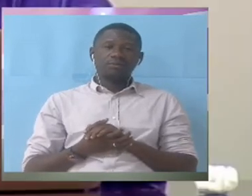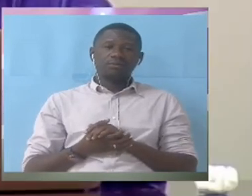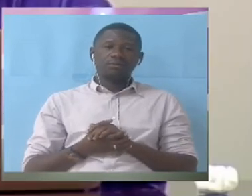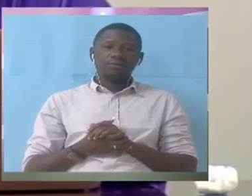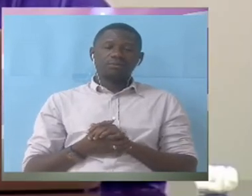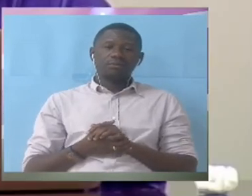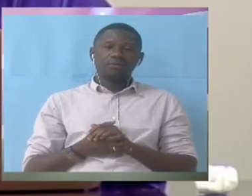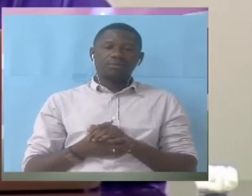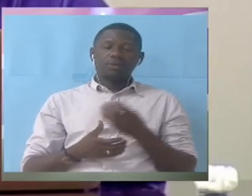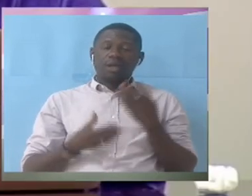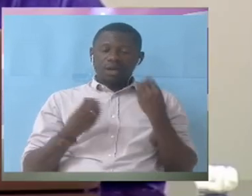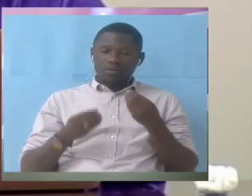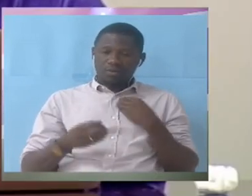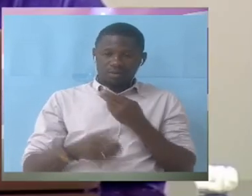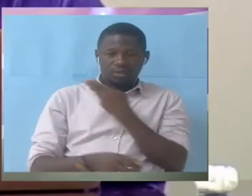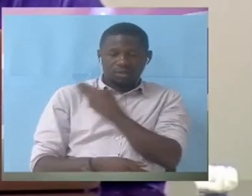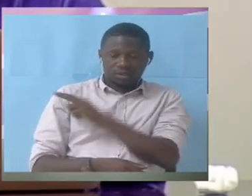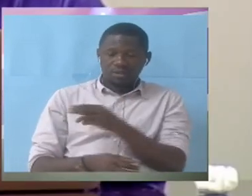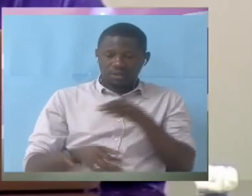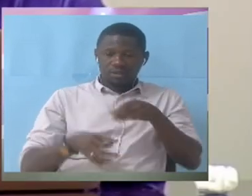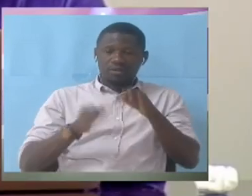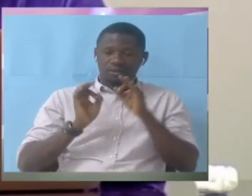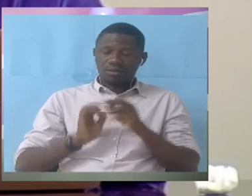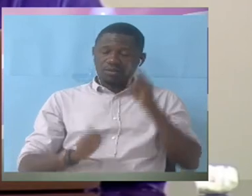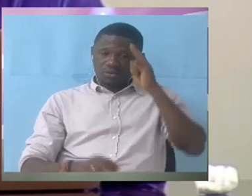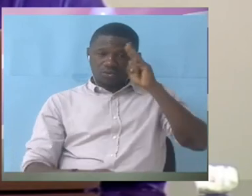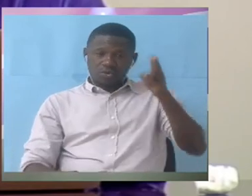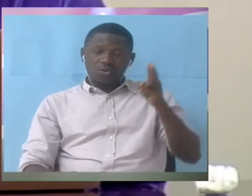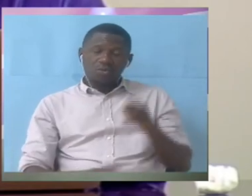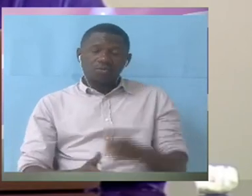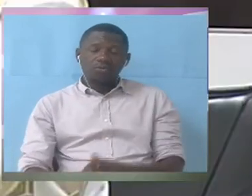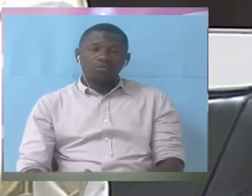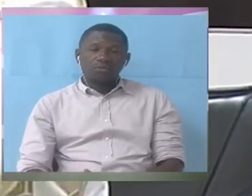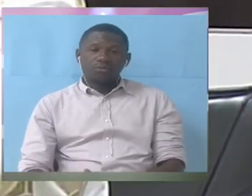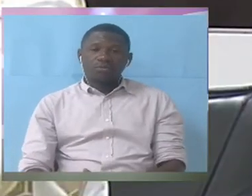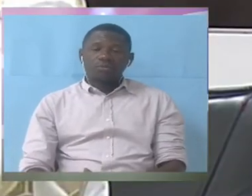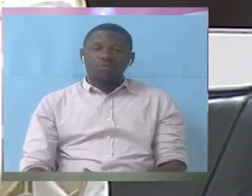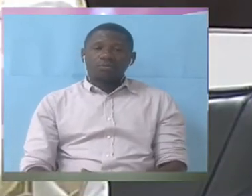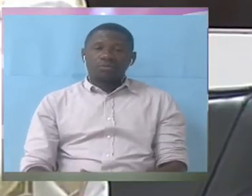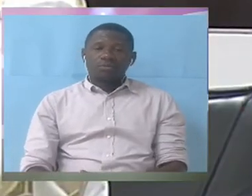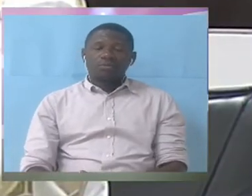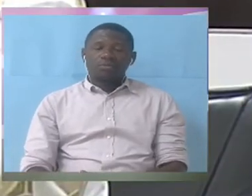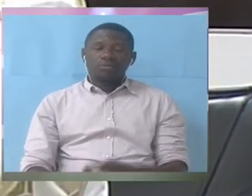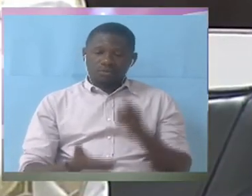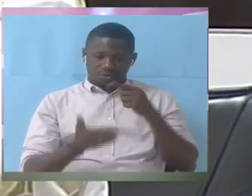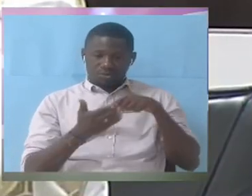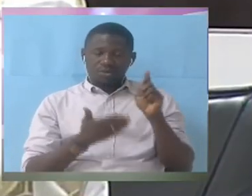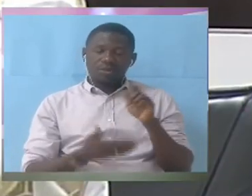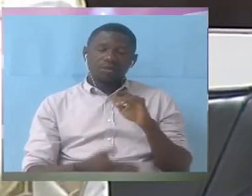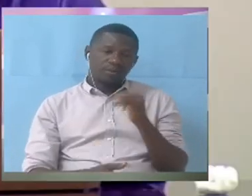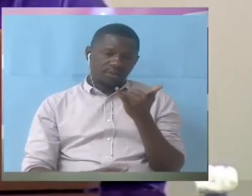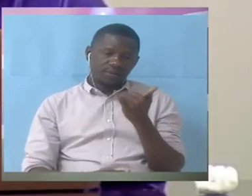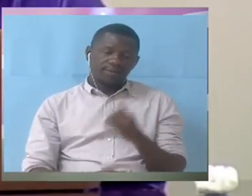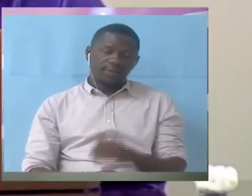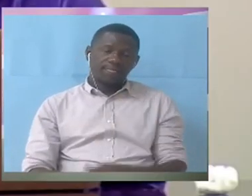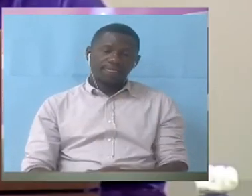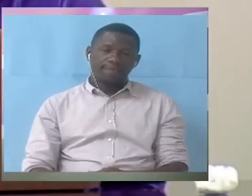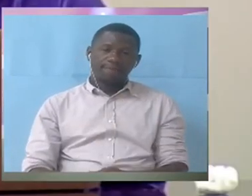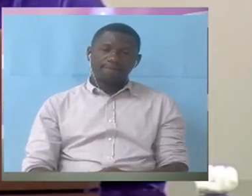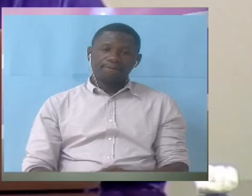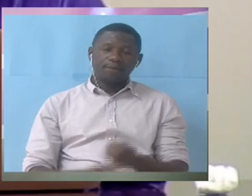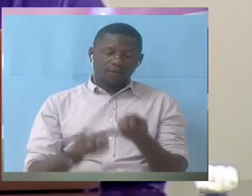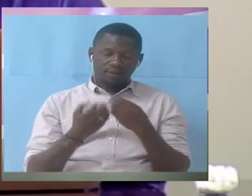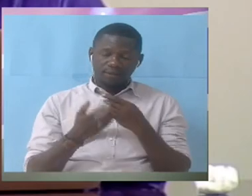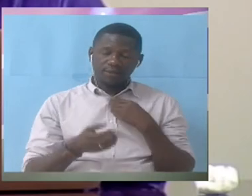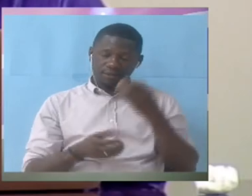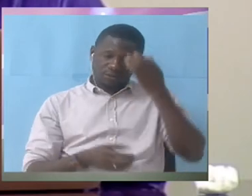So this is how you were released and taken home. Right. So non lañ la baye nga ñibi sa kër. Right. Wow. Can you tell this commission what you